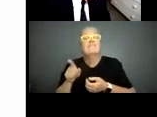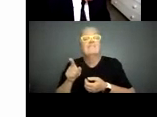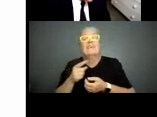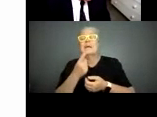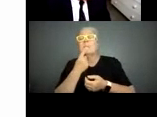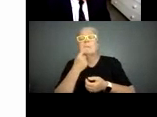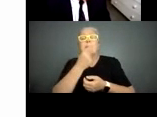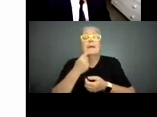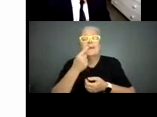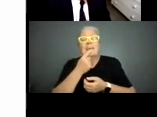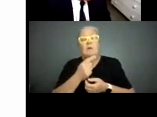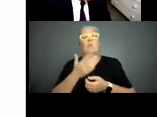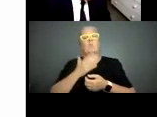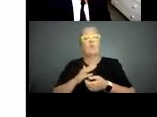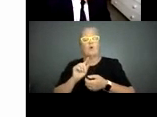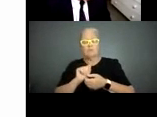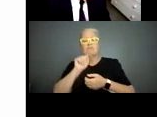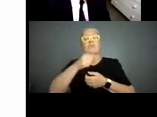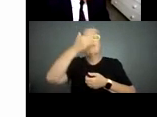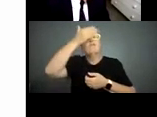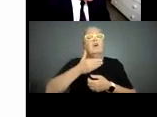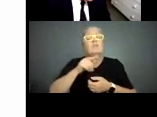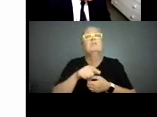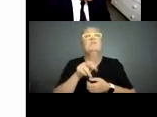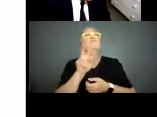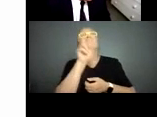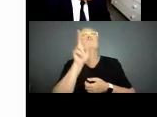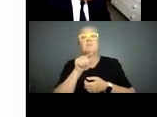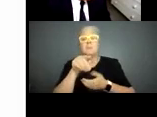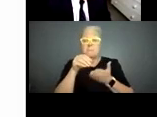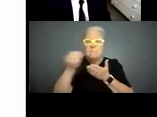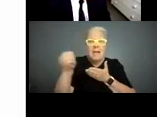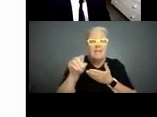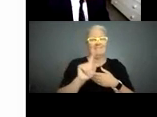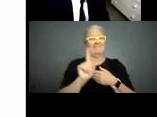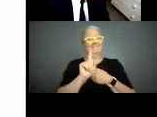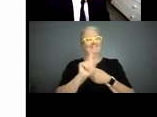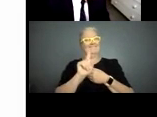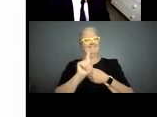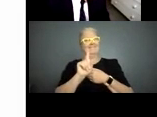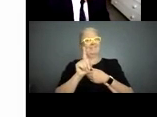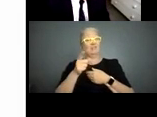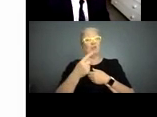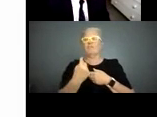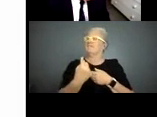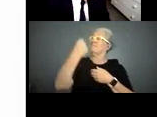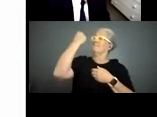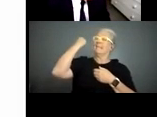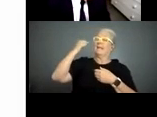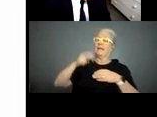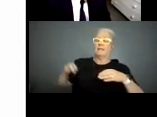very small, no cost adjustment, and one of the most basic adjustments that one would